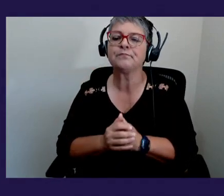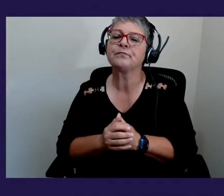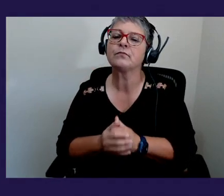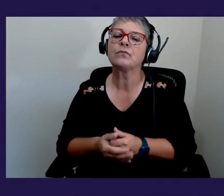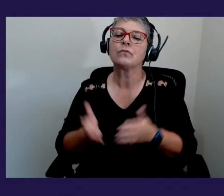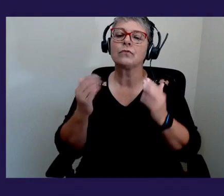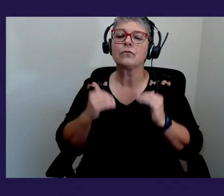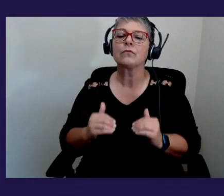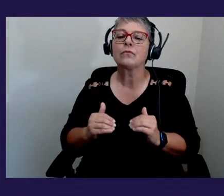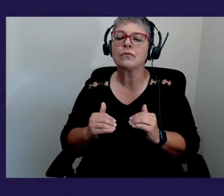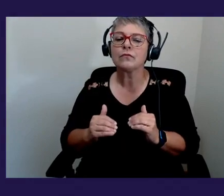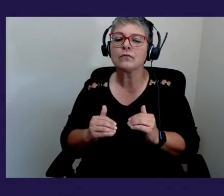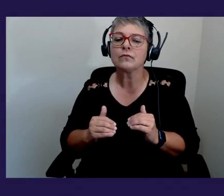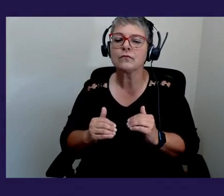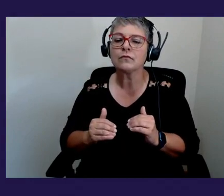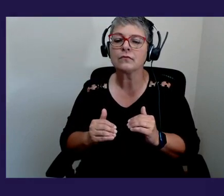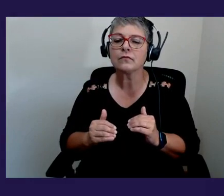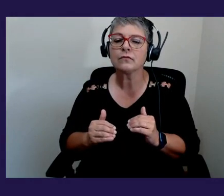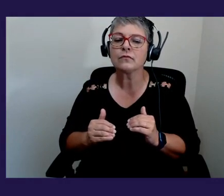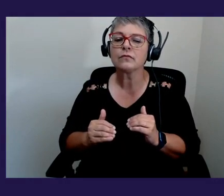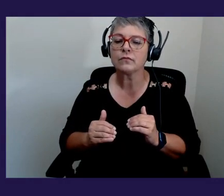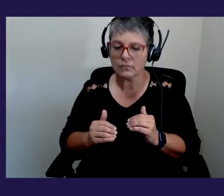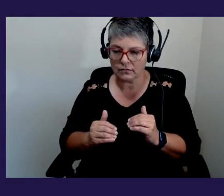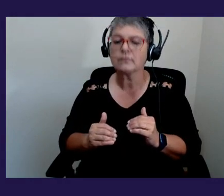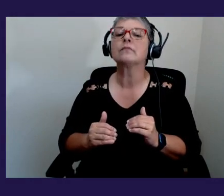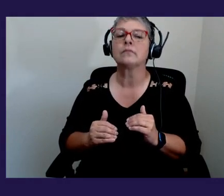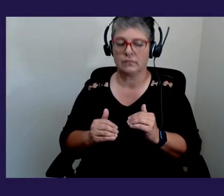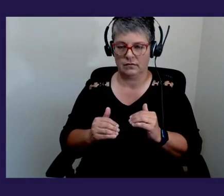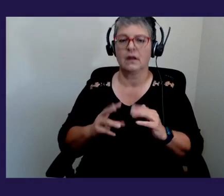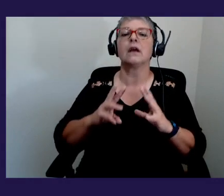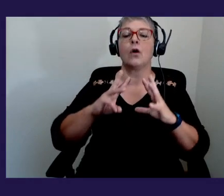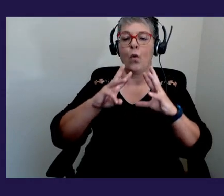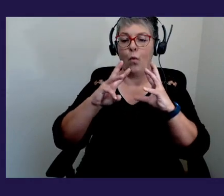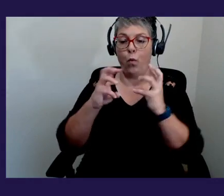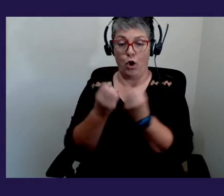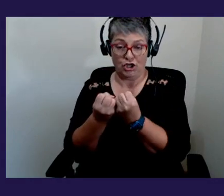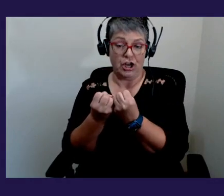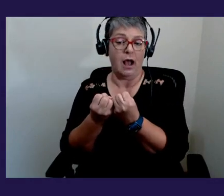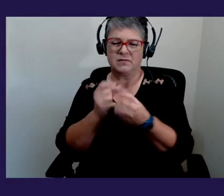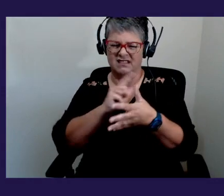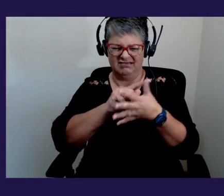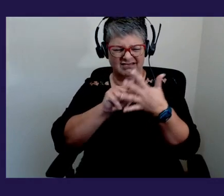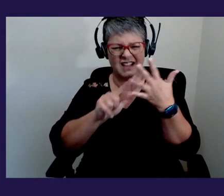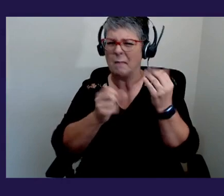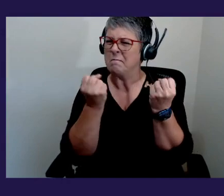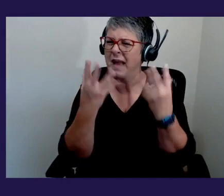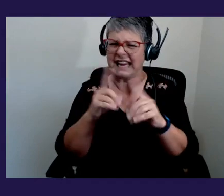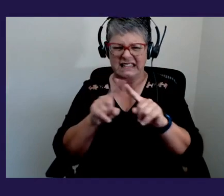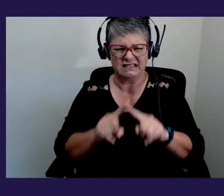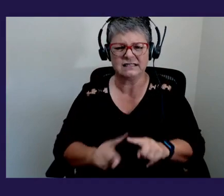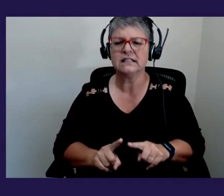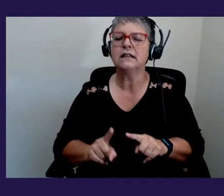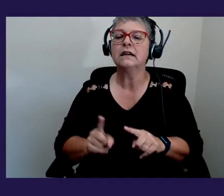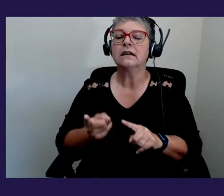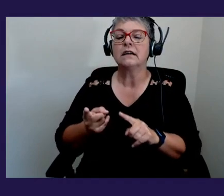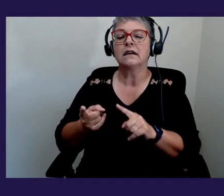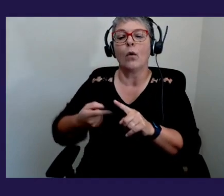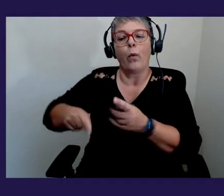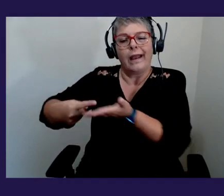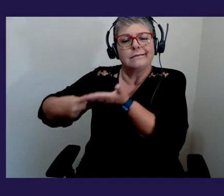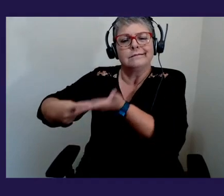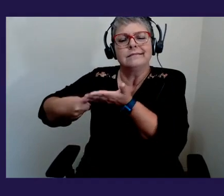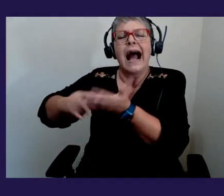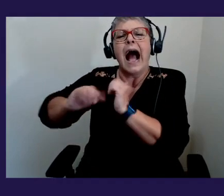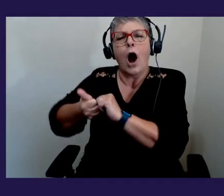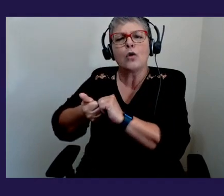follow-on workshop and other workshops the Academies has held is how do we ensure the independence